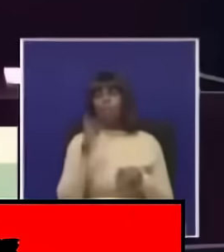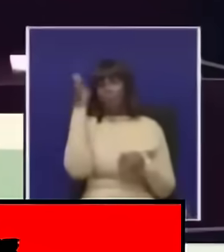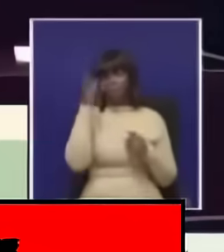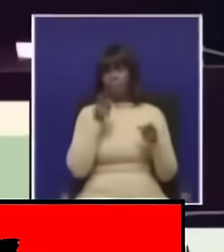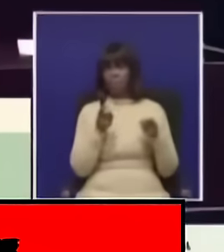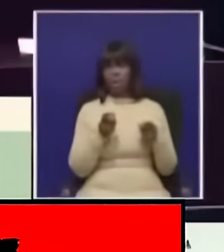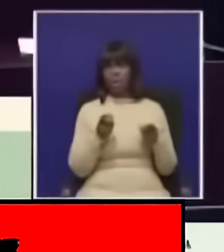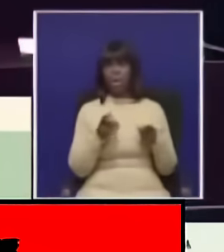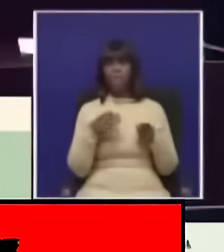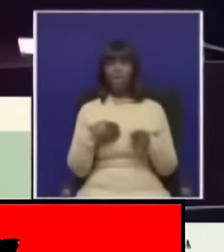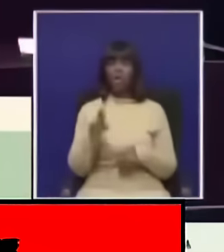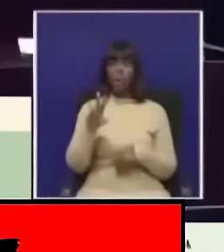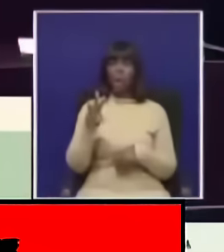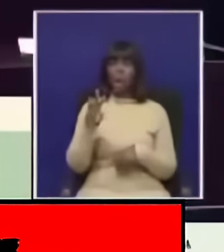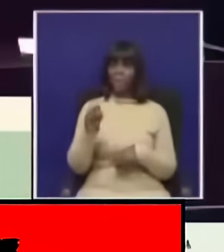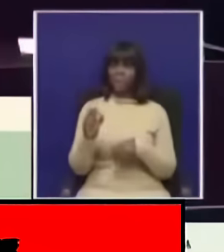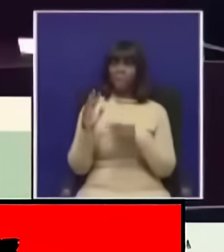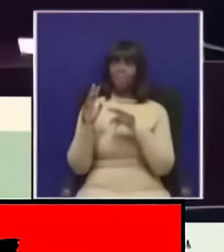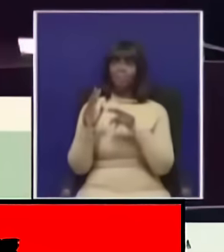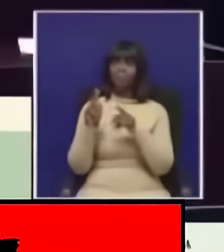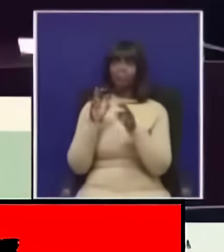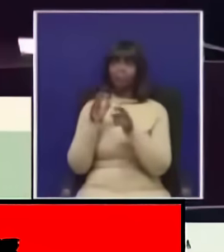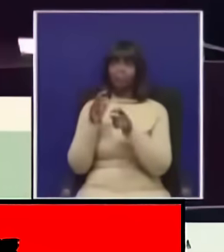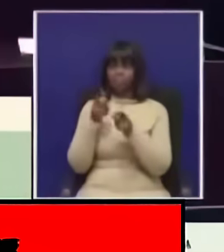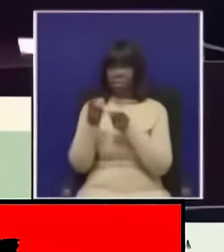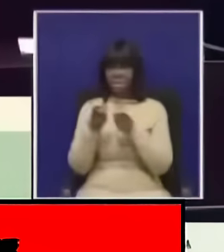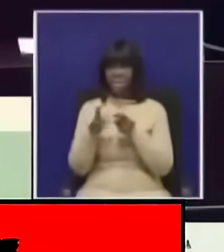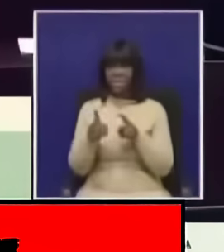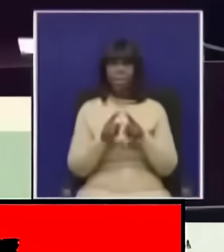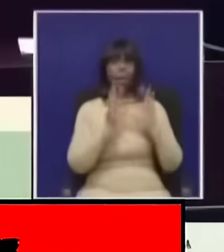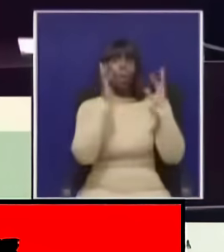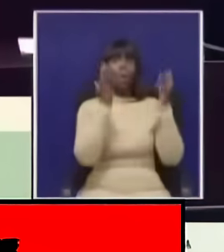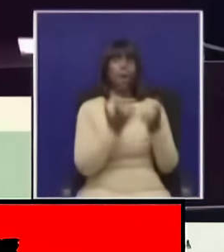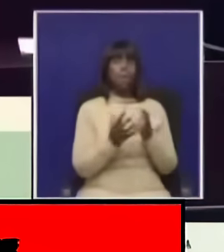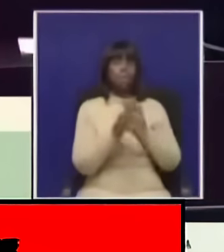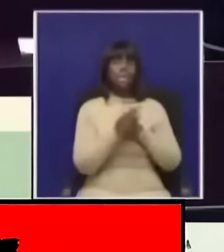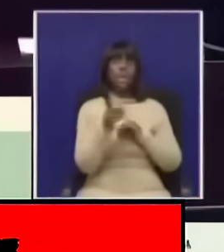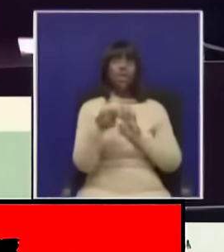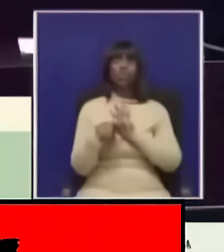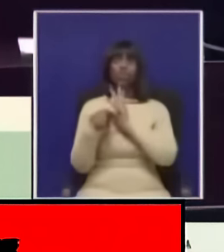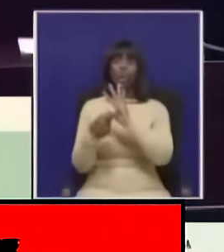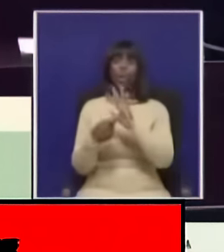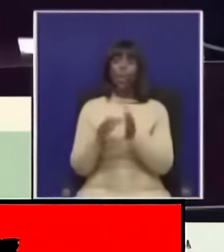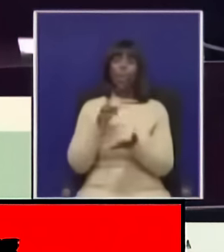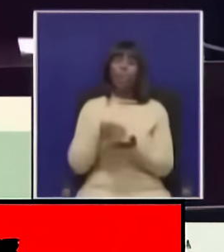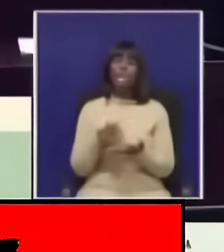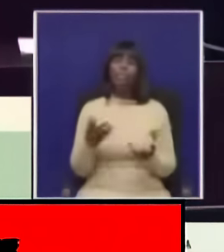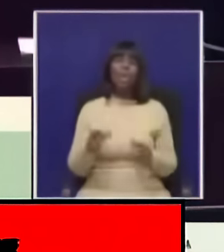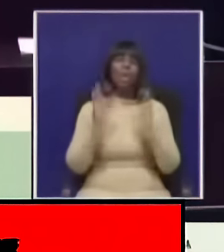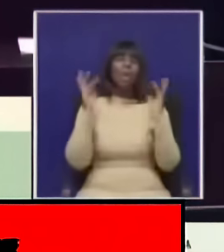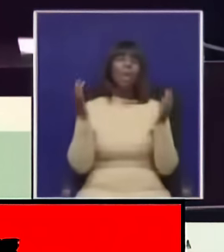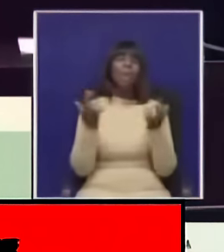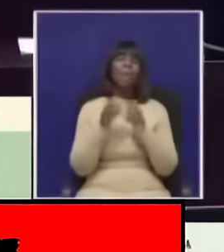of the US presidents and the glare of world media, exposing weakness on the global stage. You and your